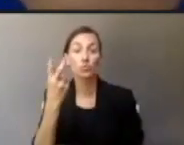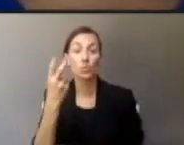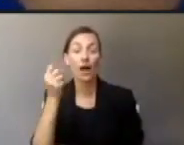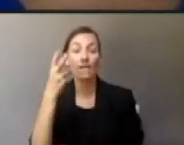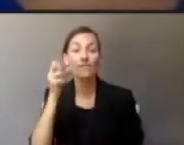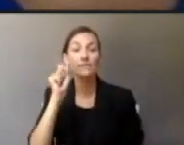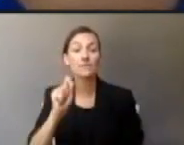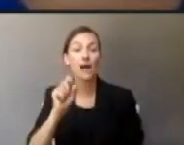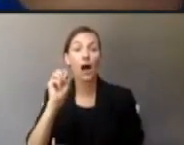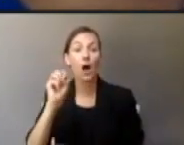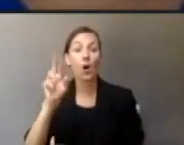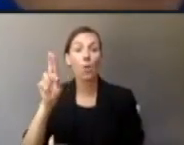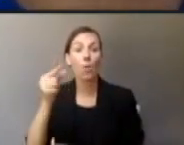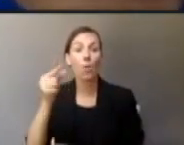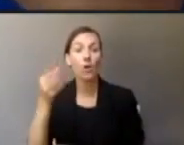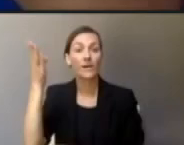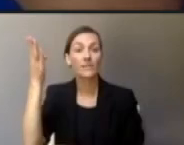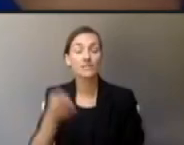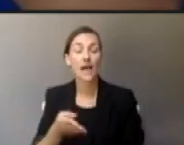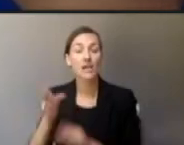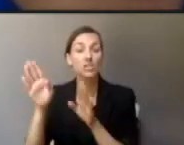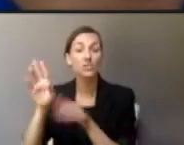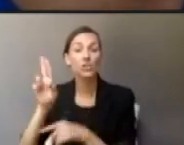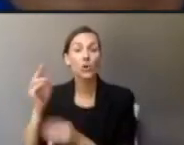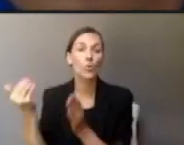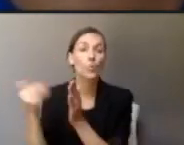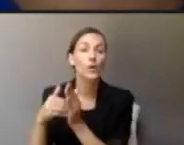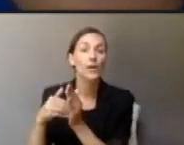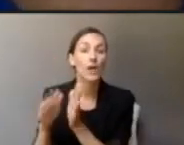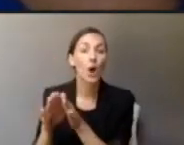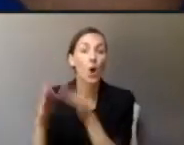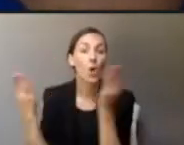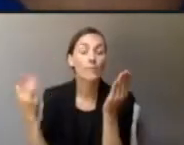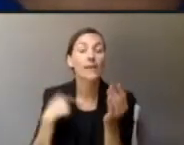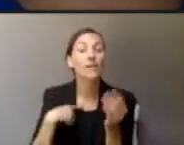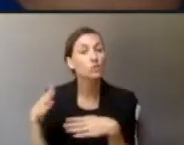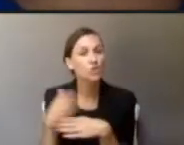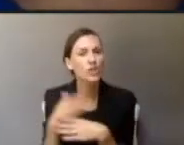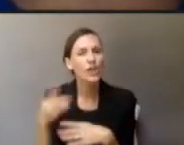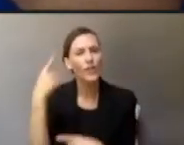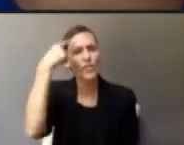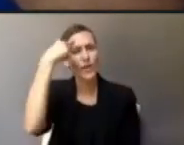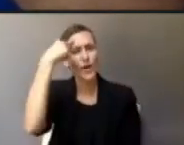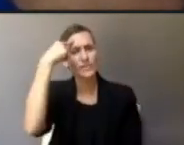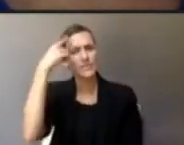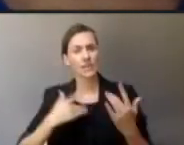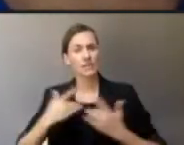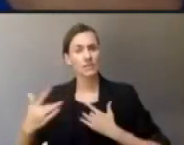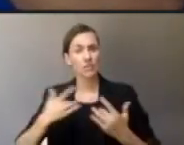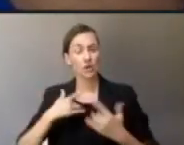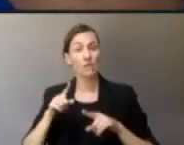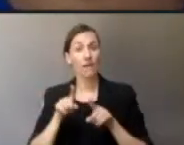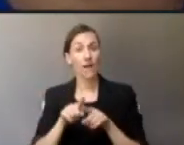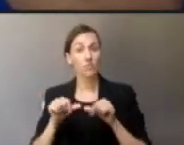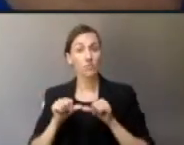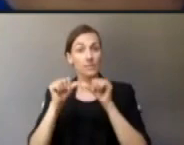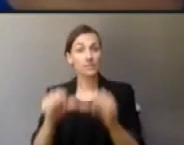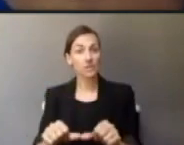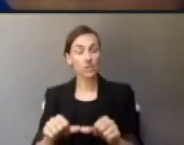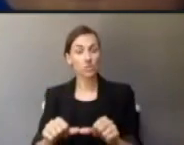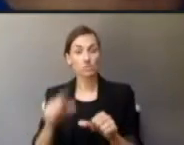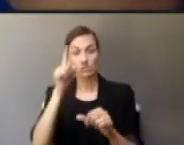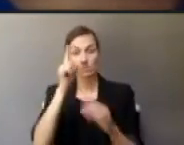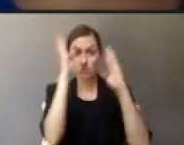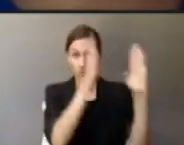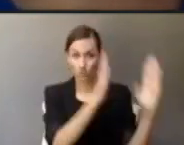DetroitK12.org/reopening, and you can regularly share feedback, thoughts, concerns as we continue to plan and move forward. But I will